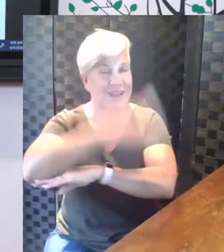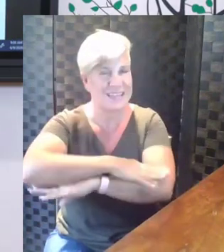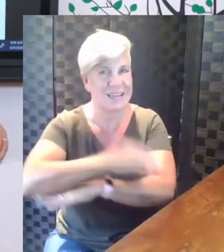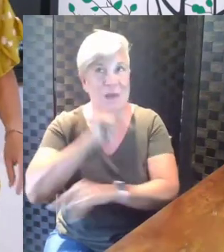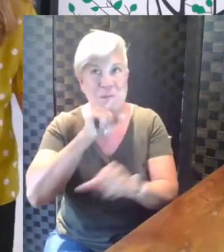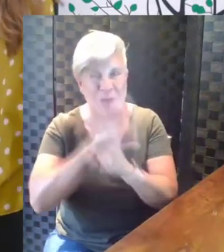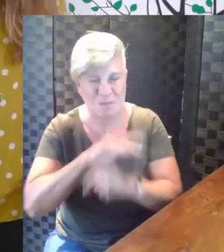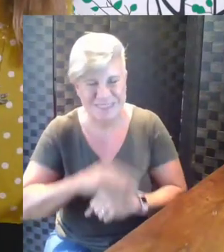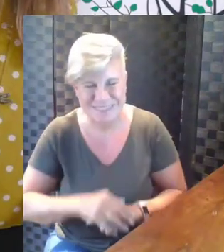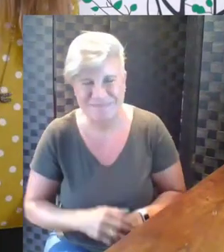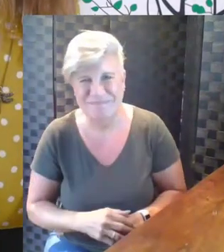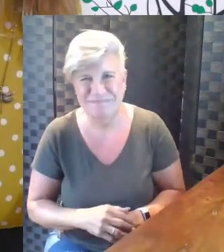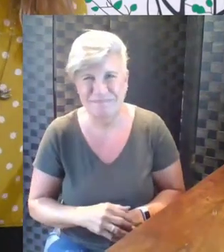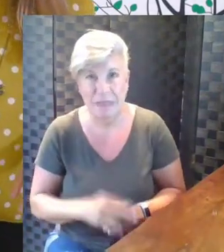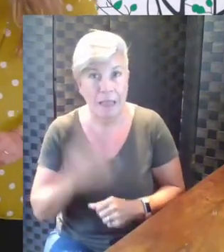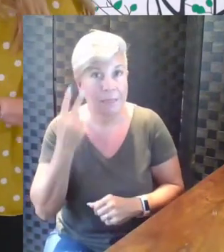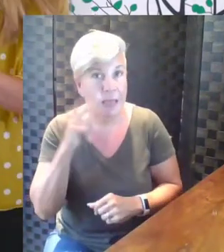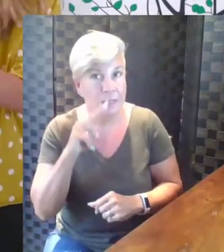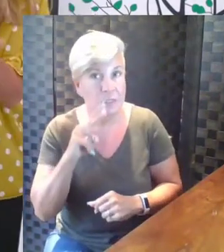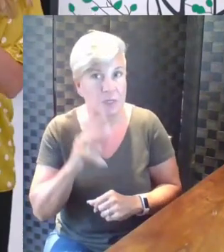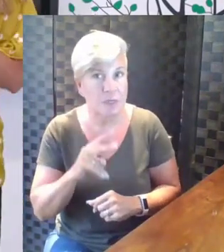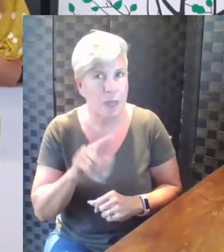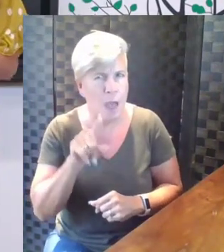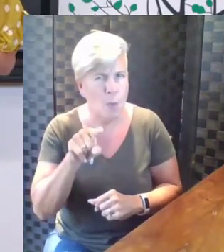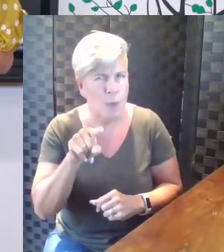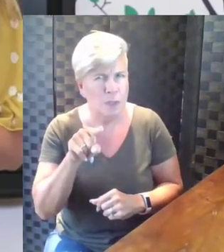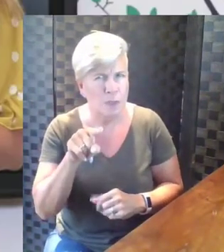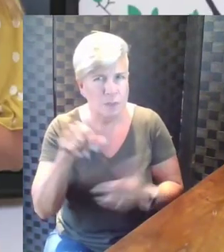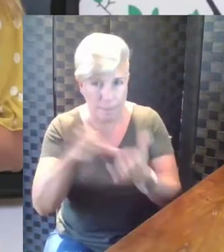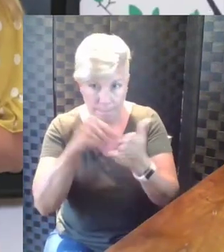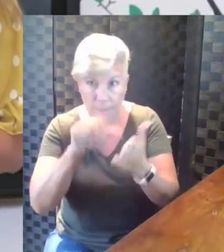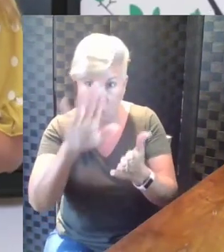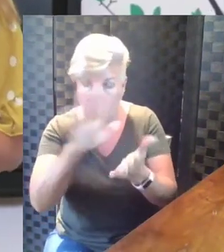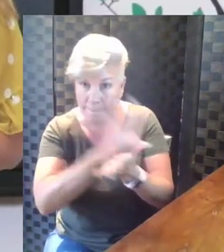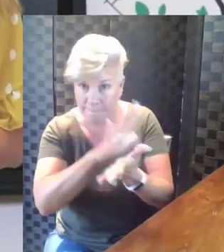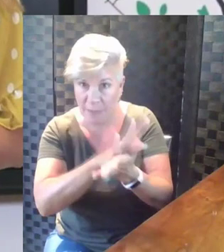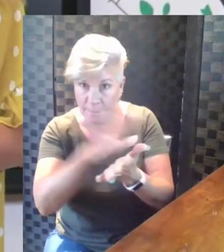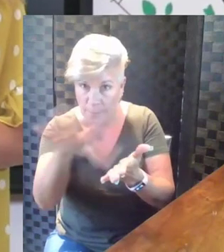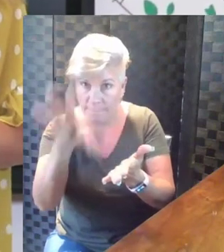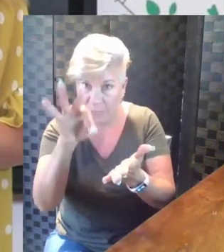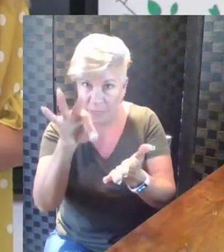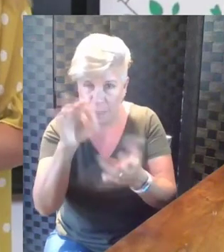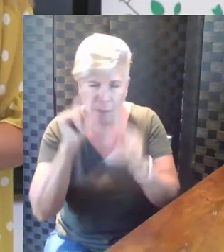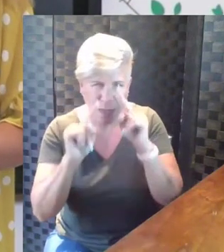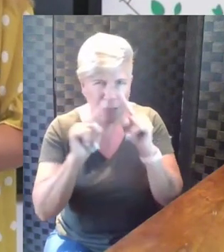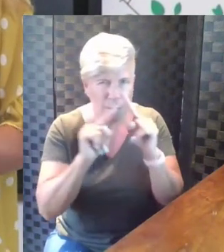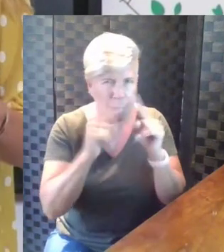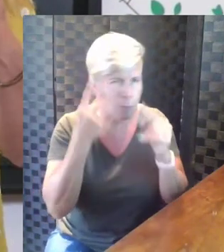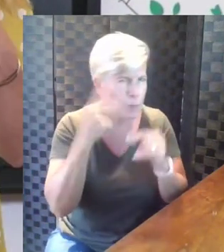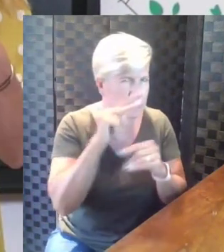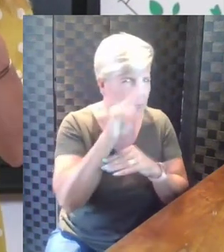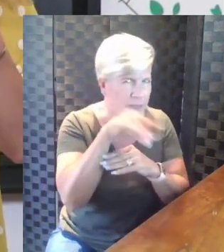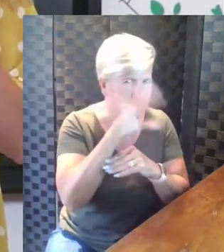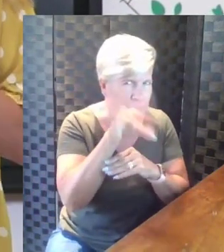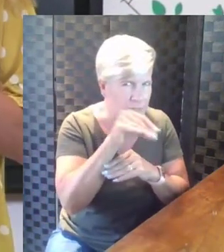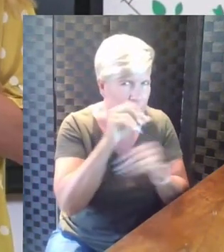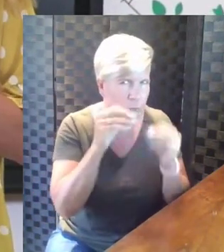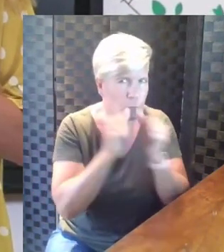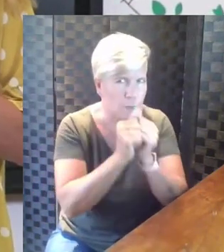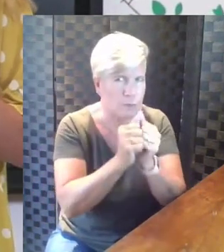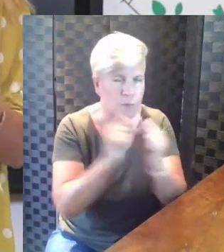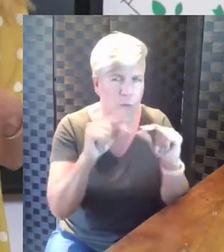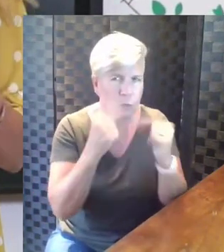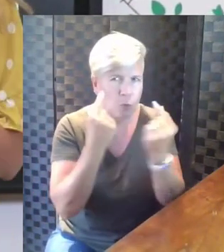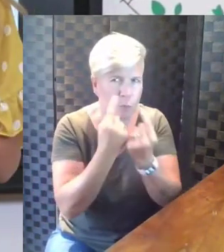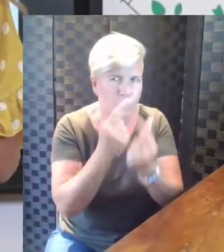So let's take a look here. I want you to turn in your packet, and we're going to be thinking about what he showed us with those groups